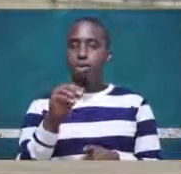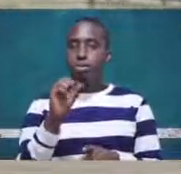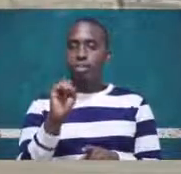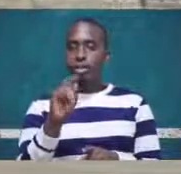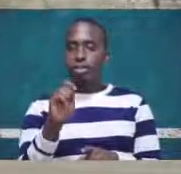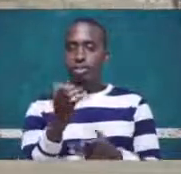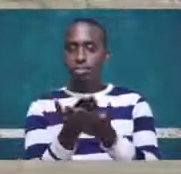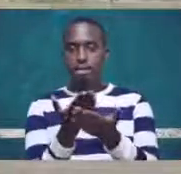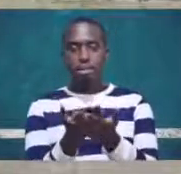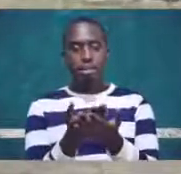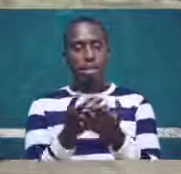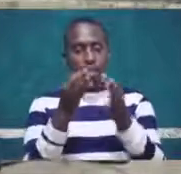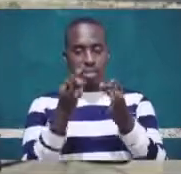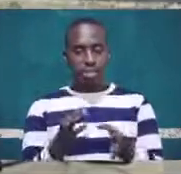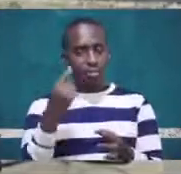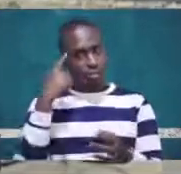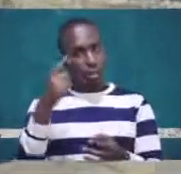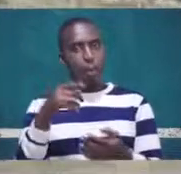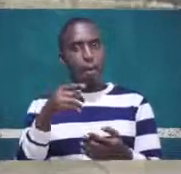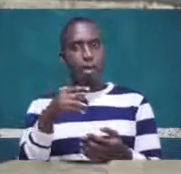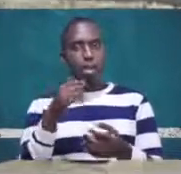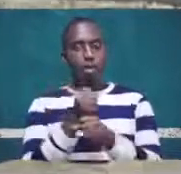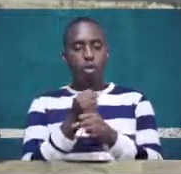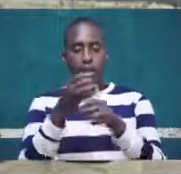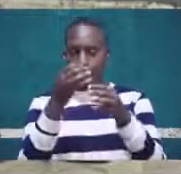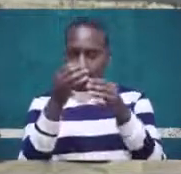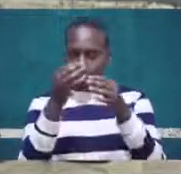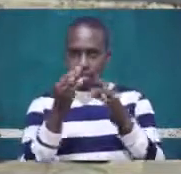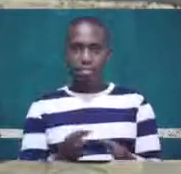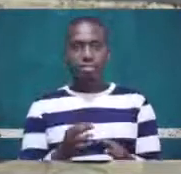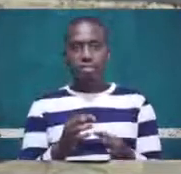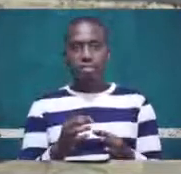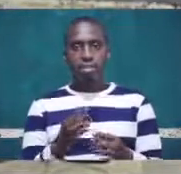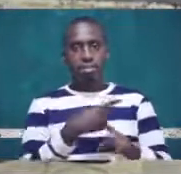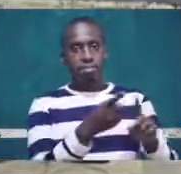many purposes, that has multiple uses,